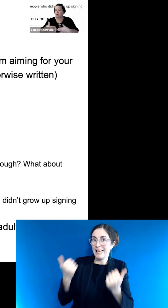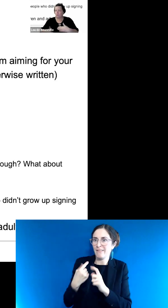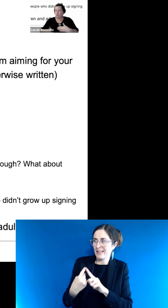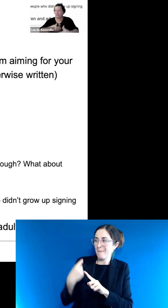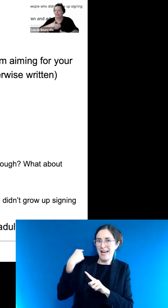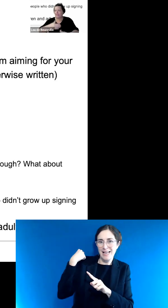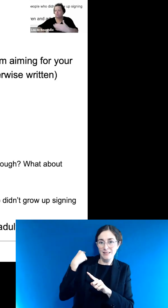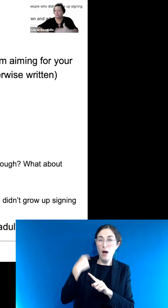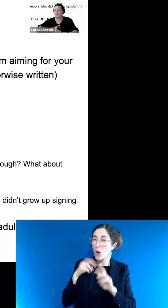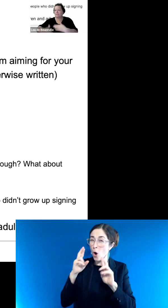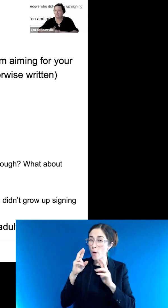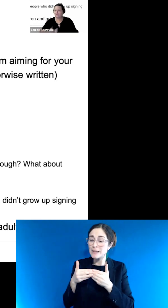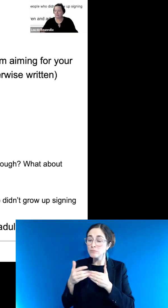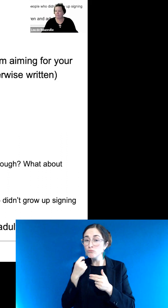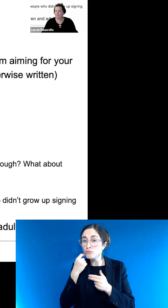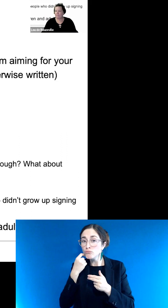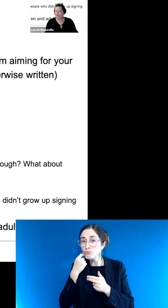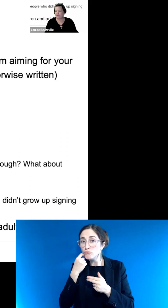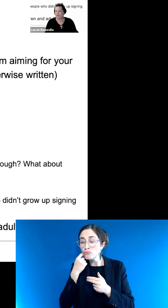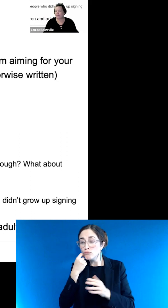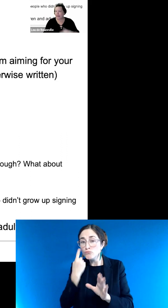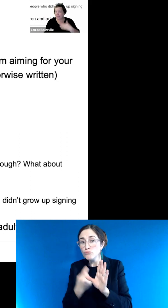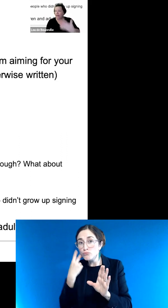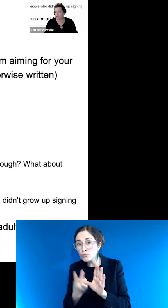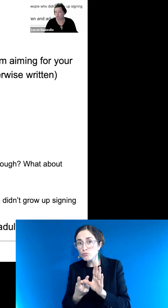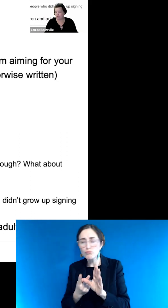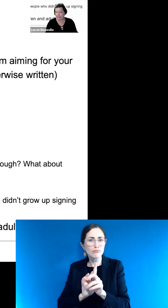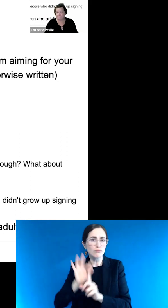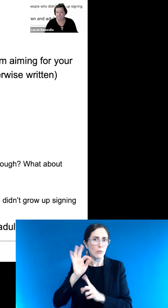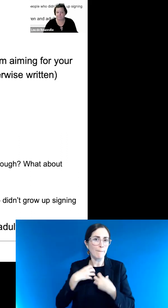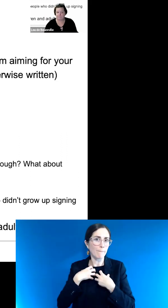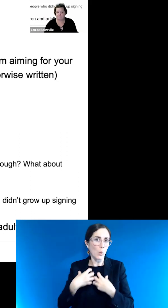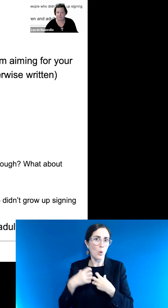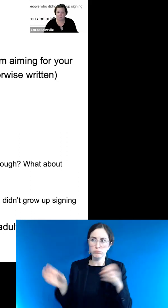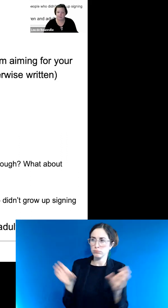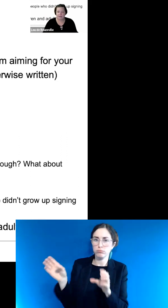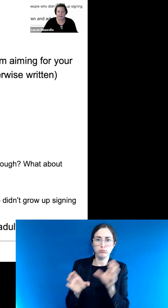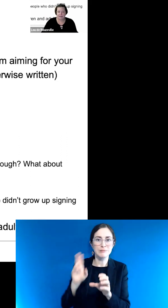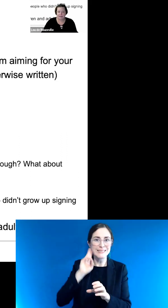I do hope over the next few years that changes greatly.